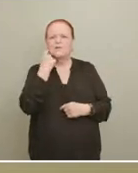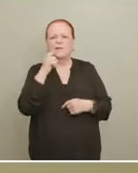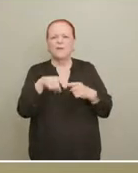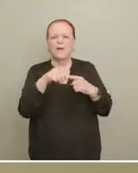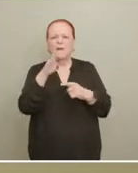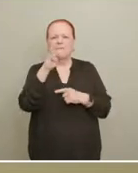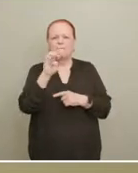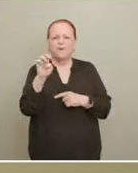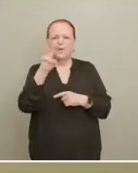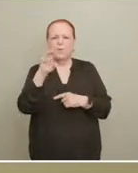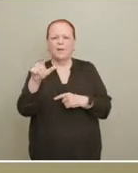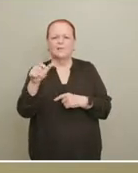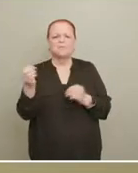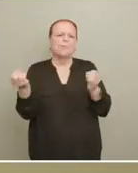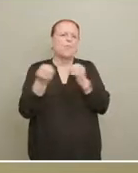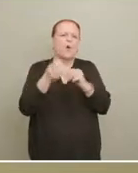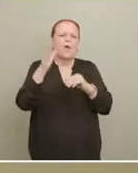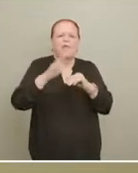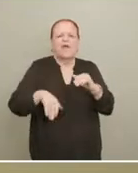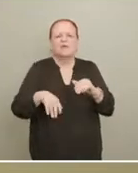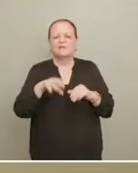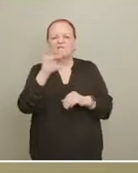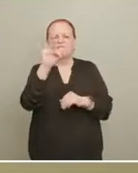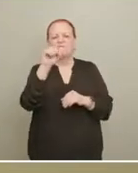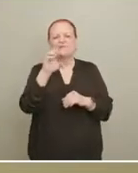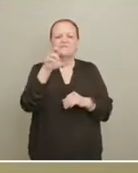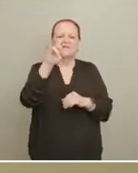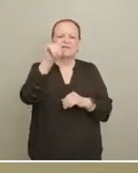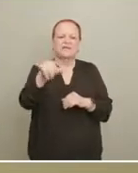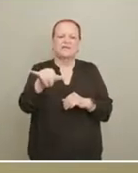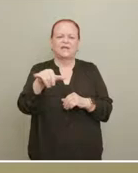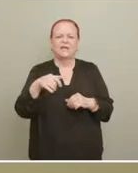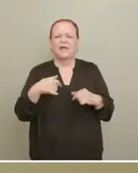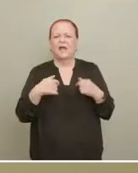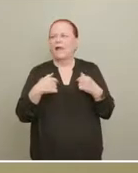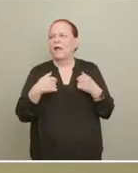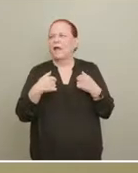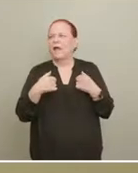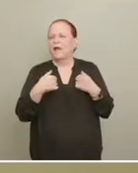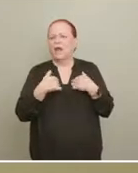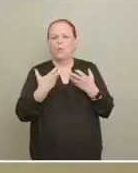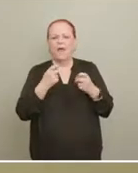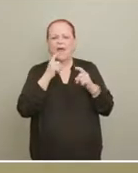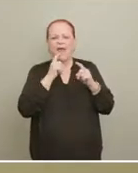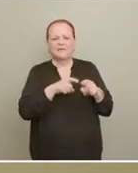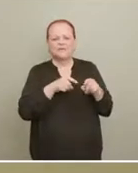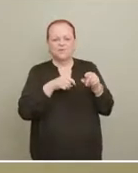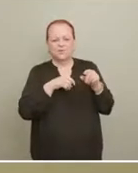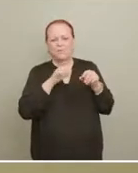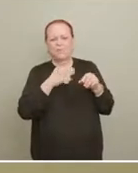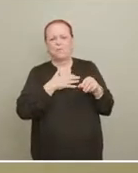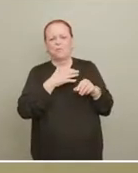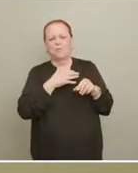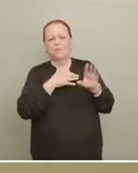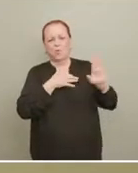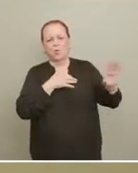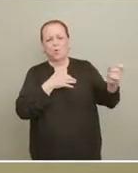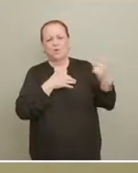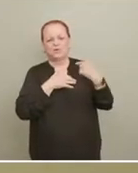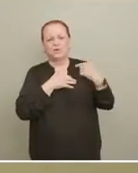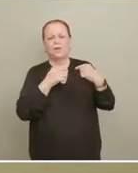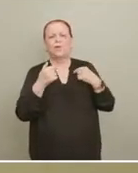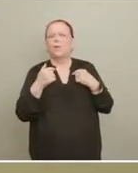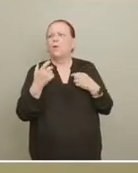being more than a facility. I will answer your question respective of this facility, but it applies to everything that we're doing